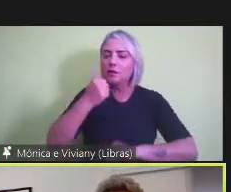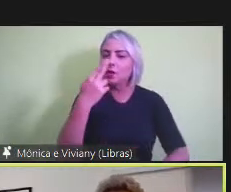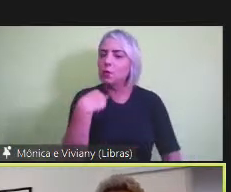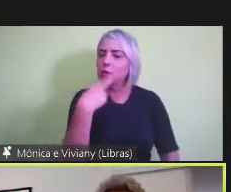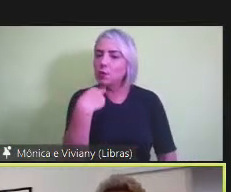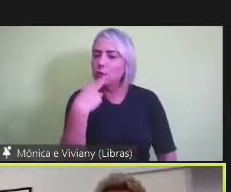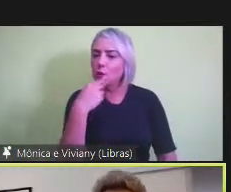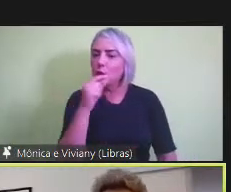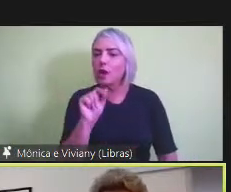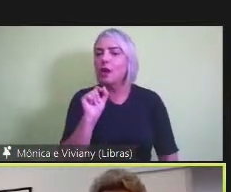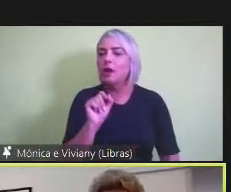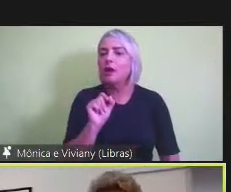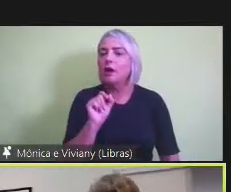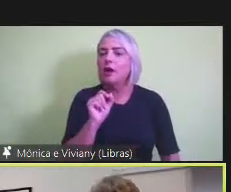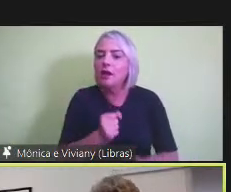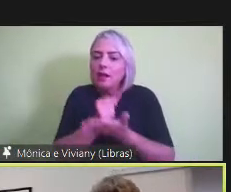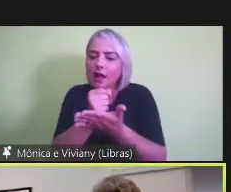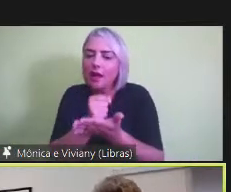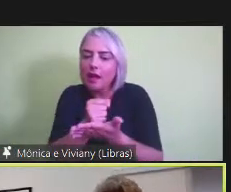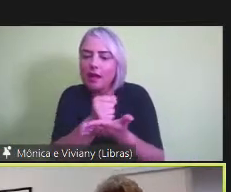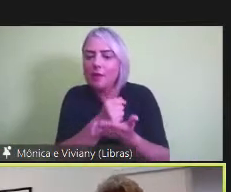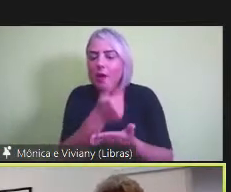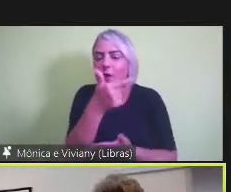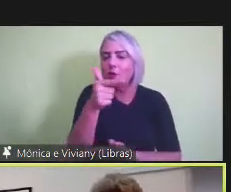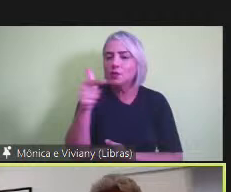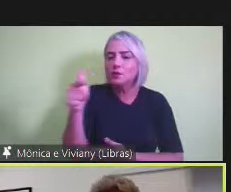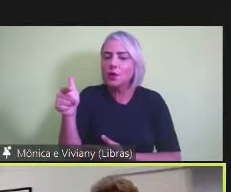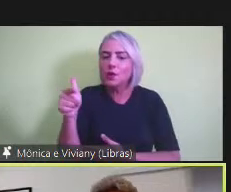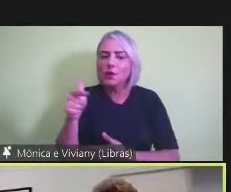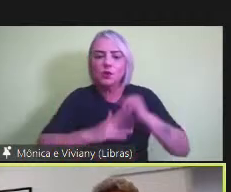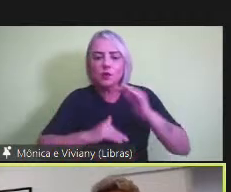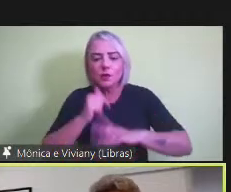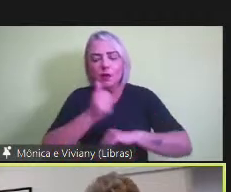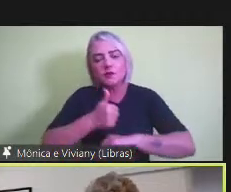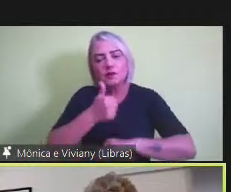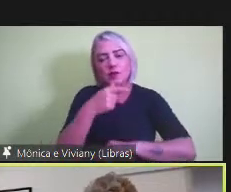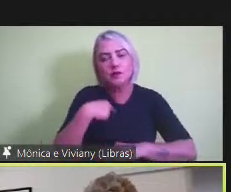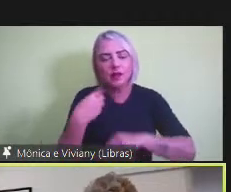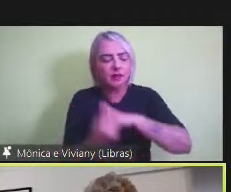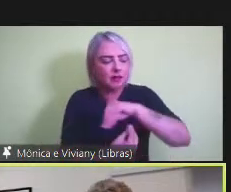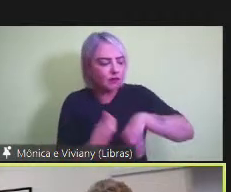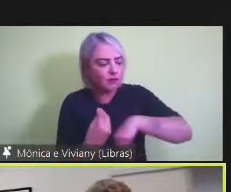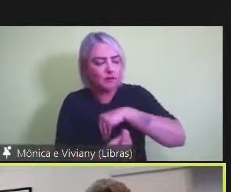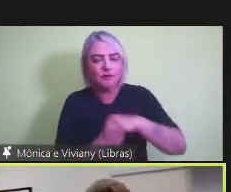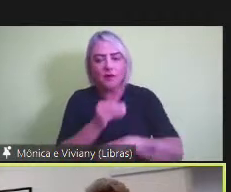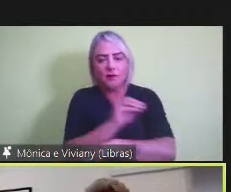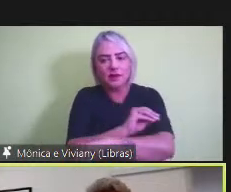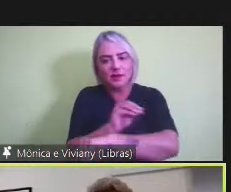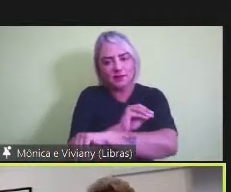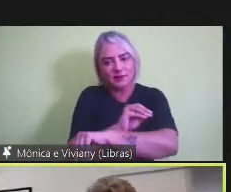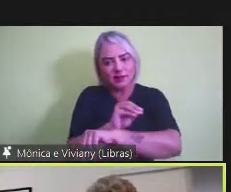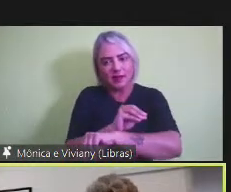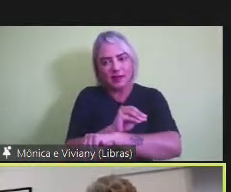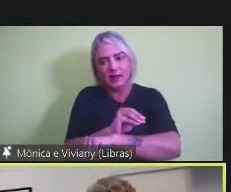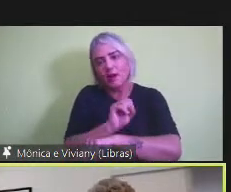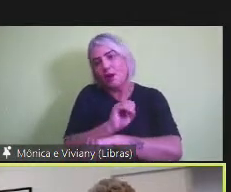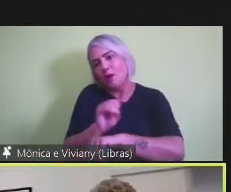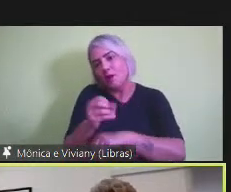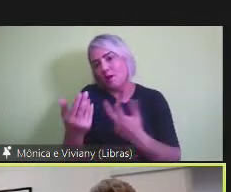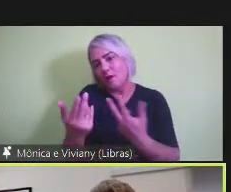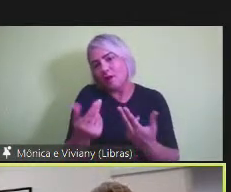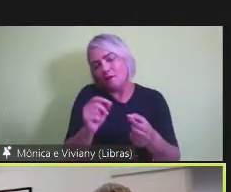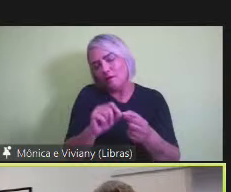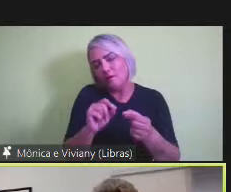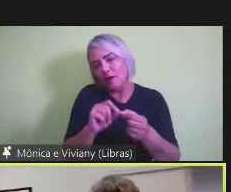So beyond that, the dietitians needs to it supports the other professionals so that they involve themselves in this